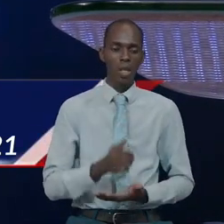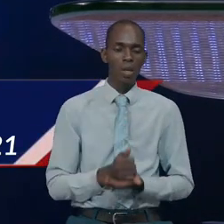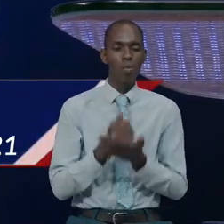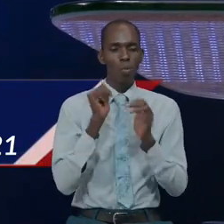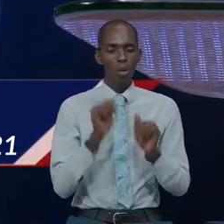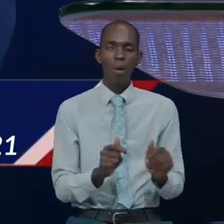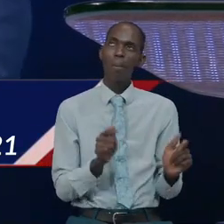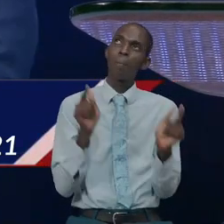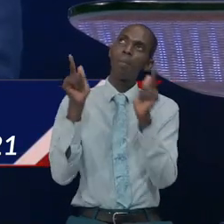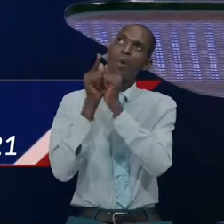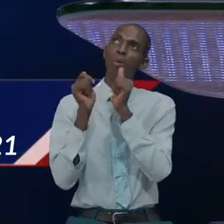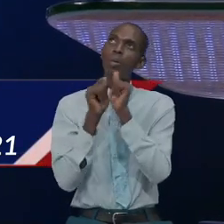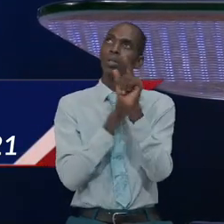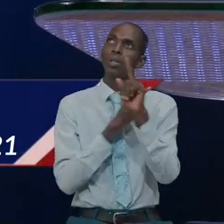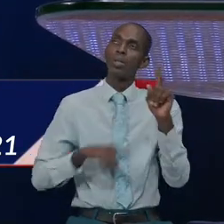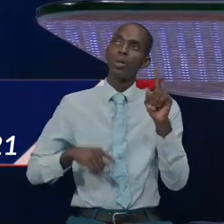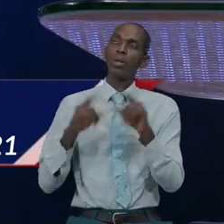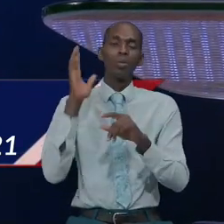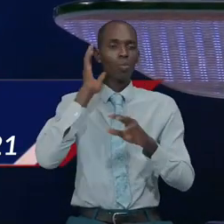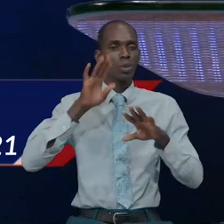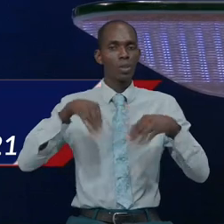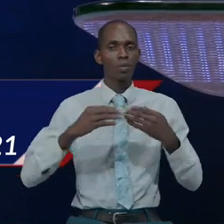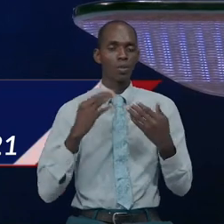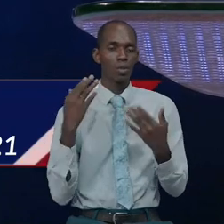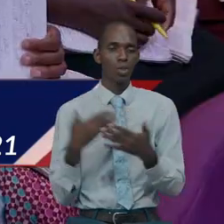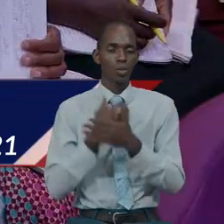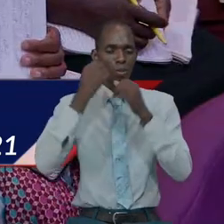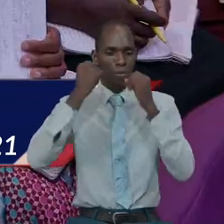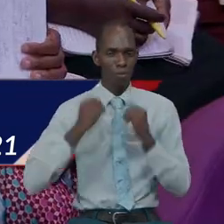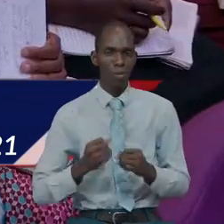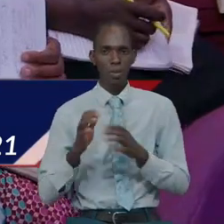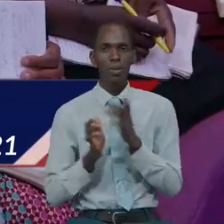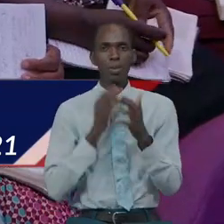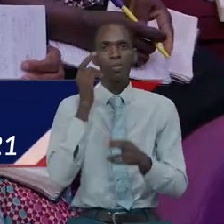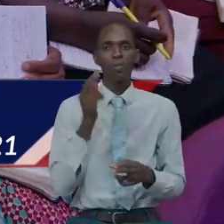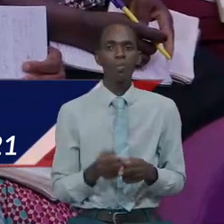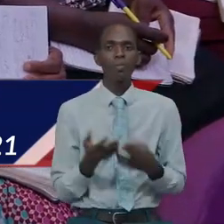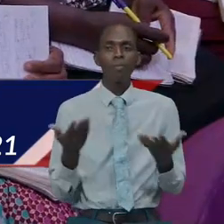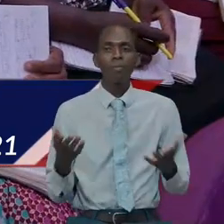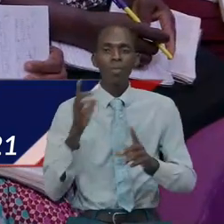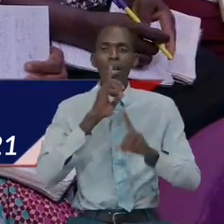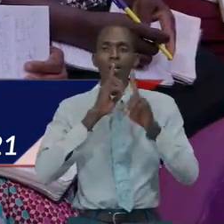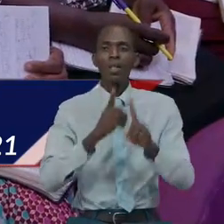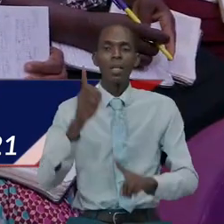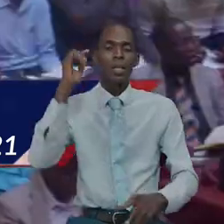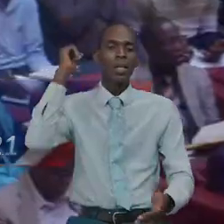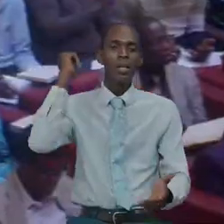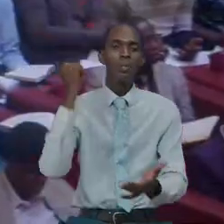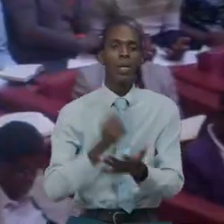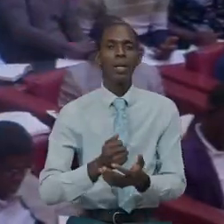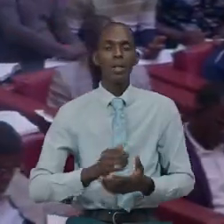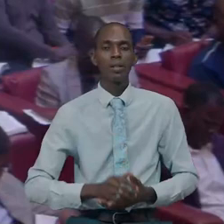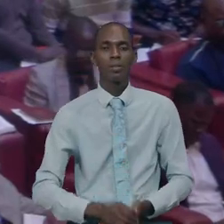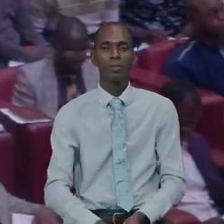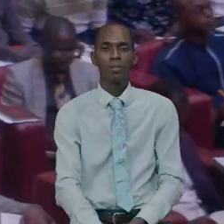Lord, and the Lord will renew our strength in Jesus' name. Let me hear a good amen.